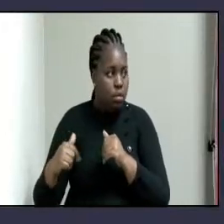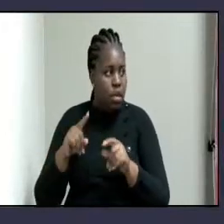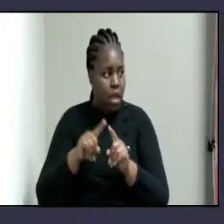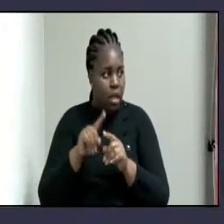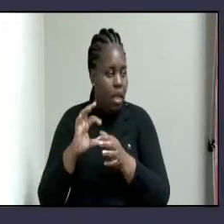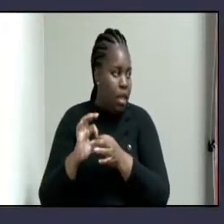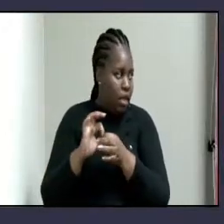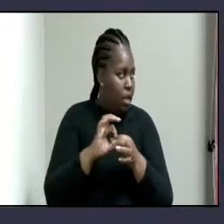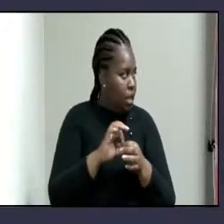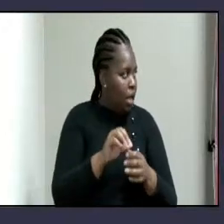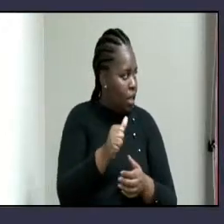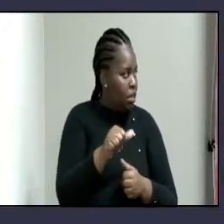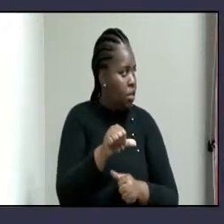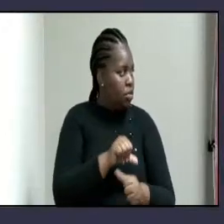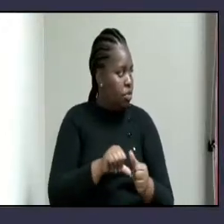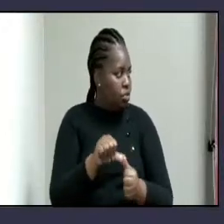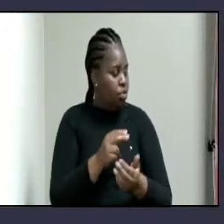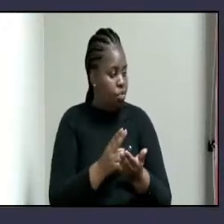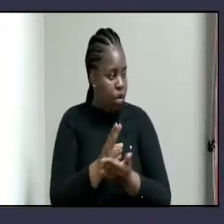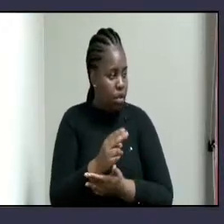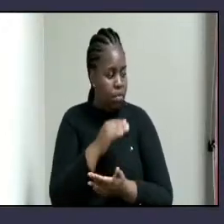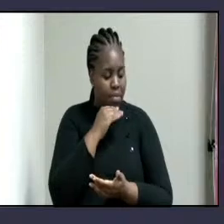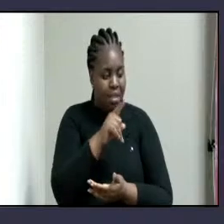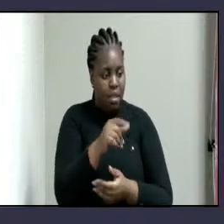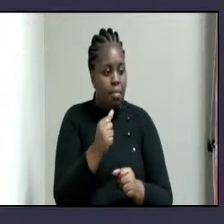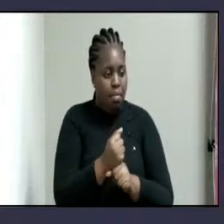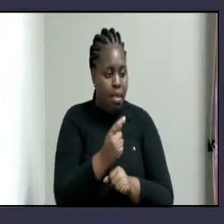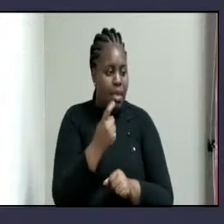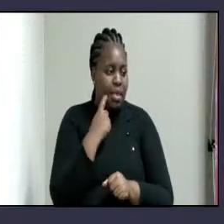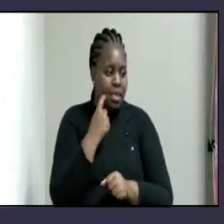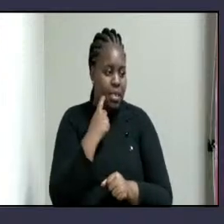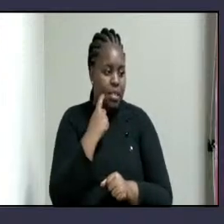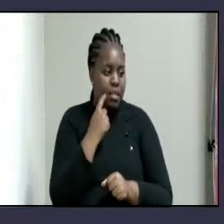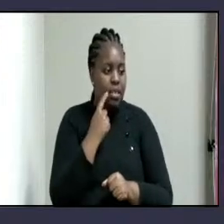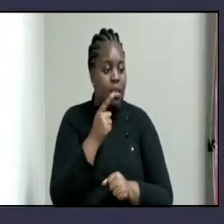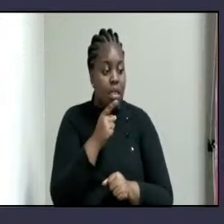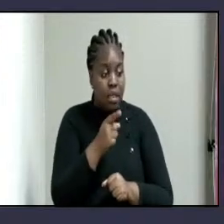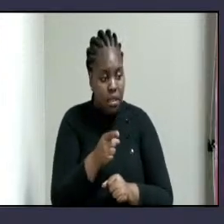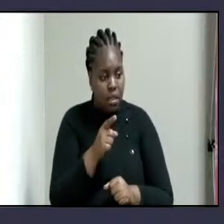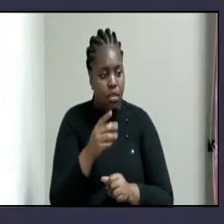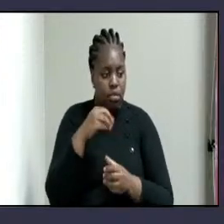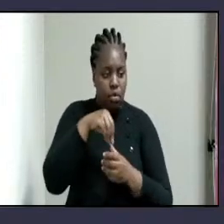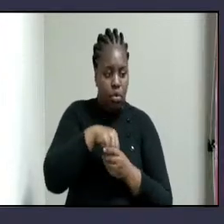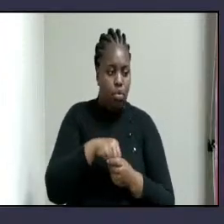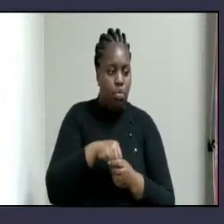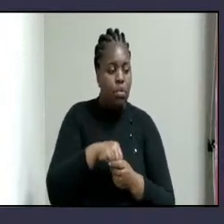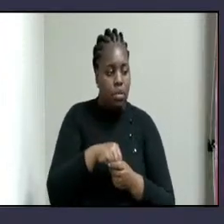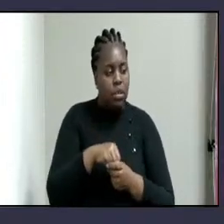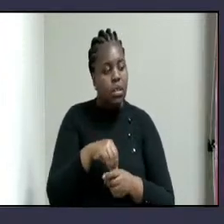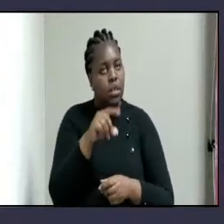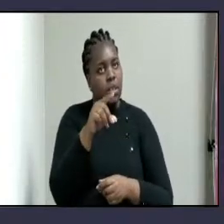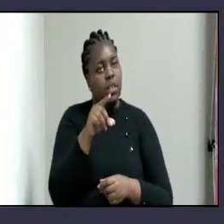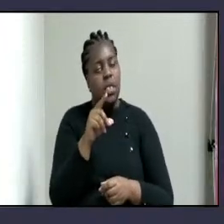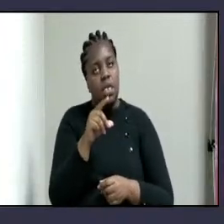linked to other socio-economic rights. That way it might be easy to ensure that the duty bearers, including the state and